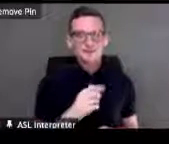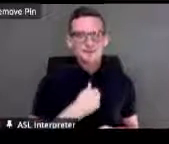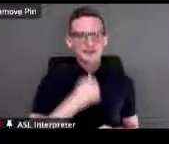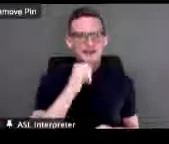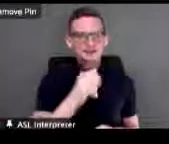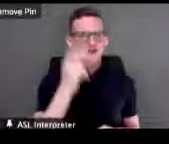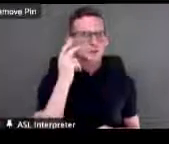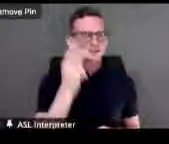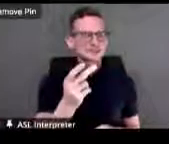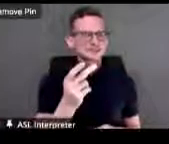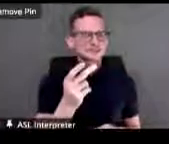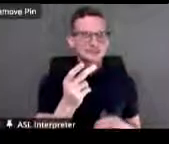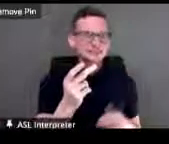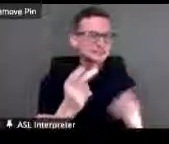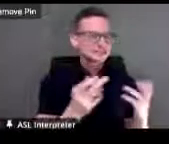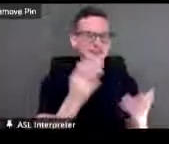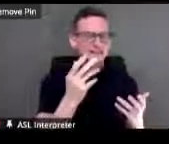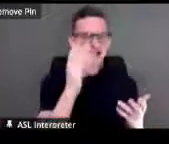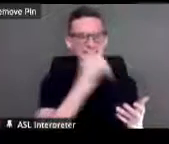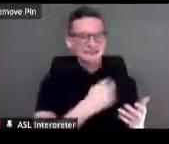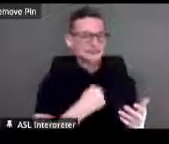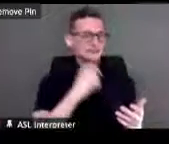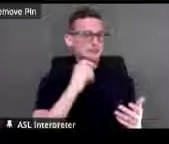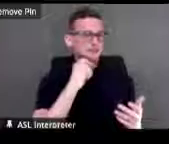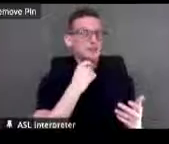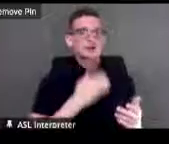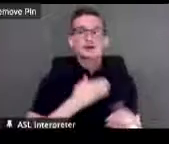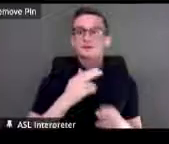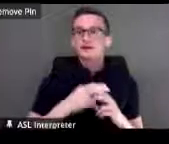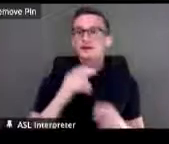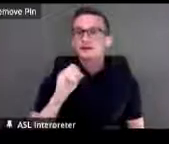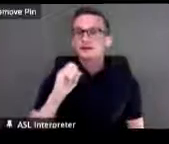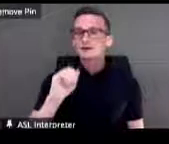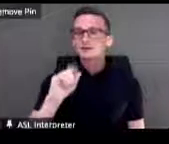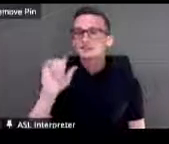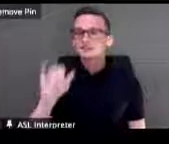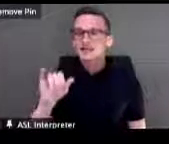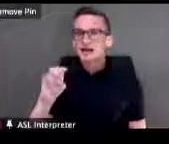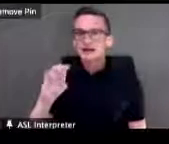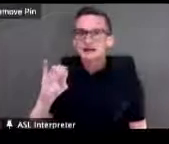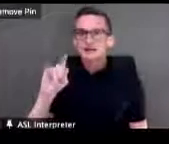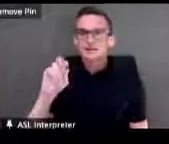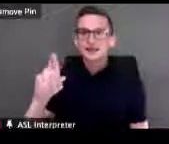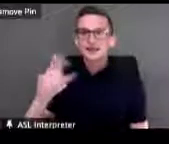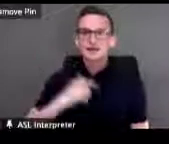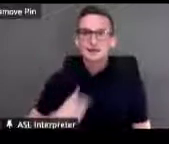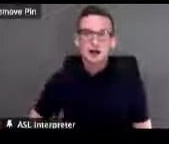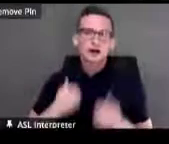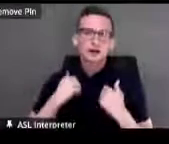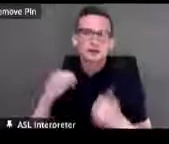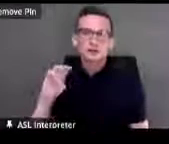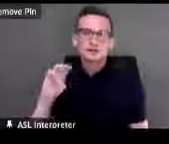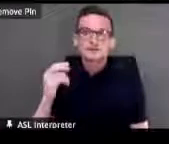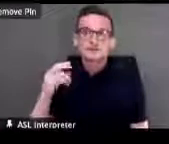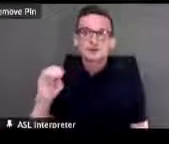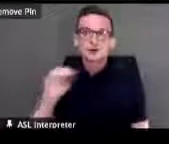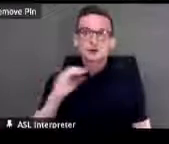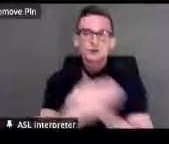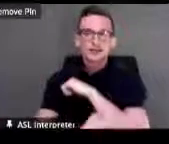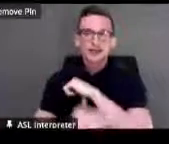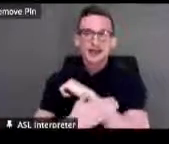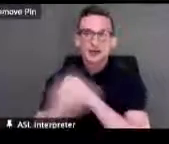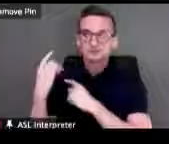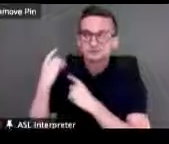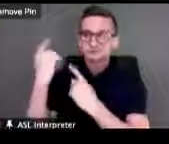the, well, I guess I'm muted. My name is Sally Miller. I have lived in Mono County for